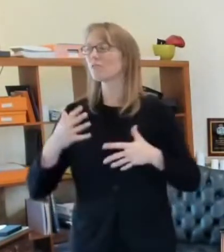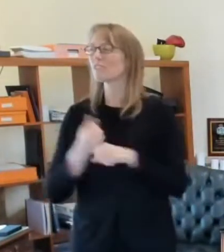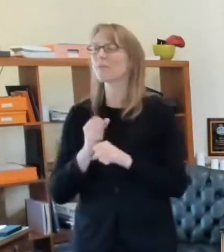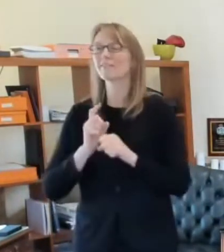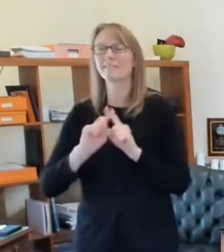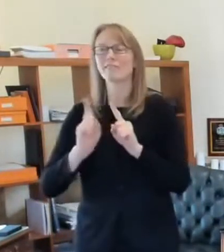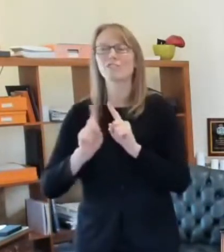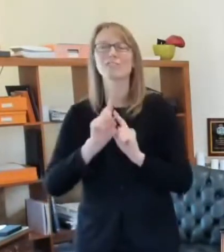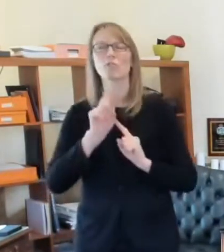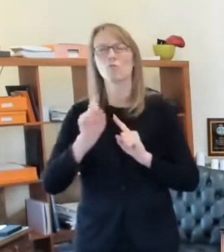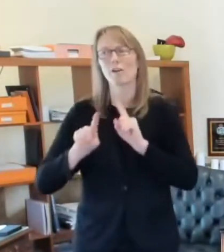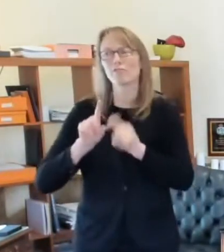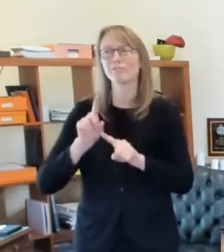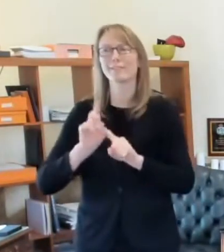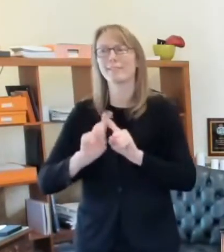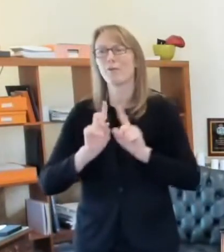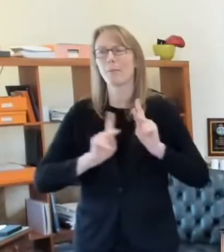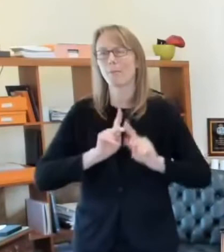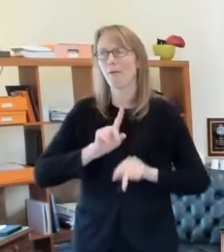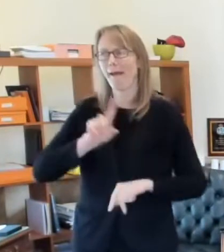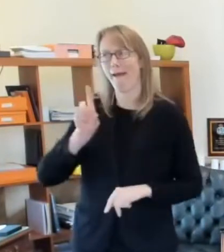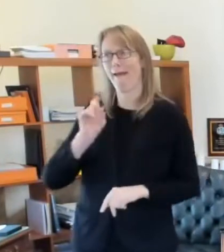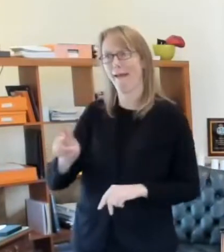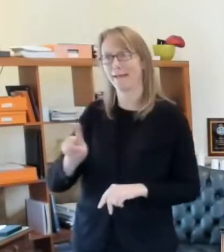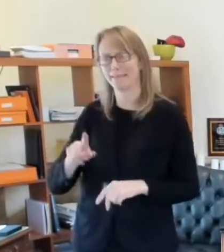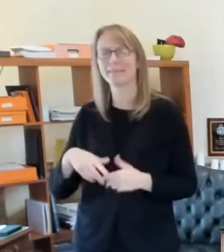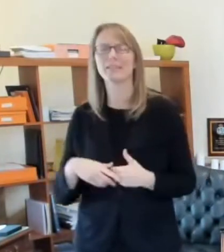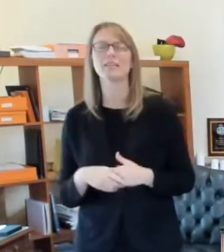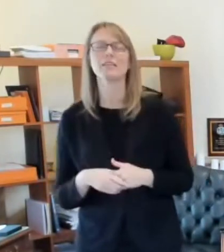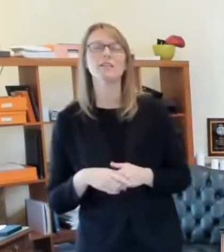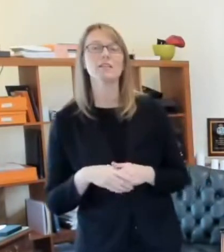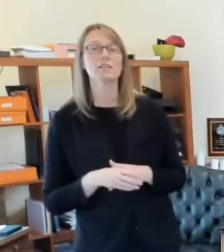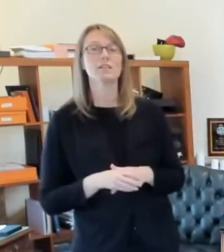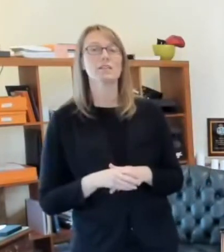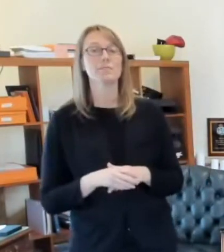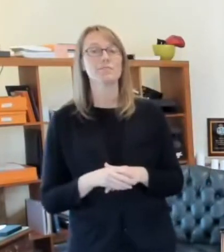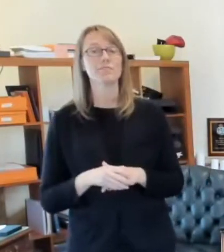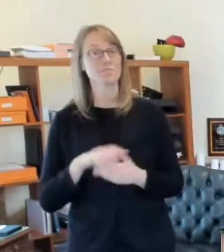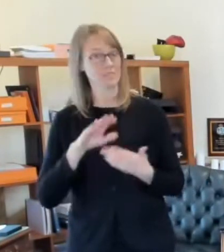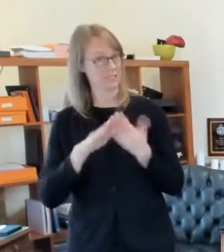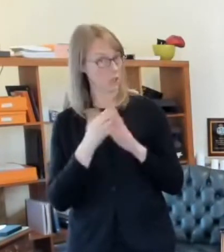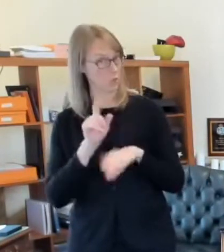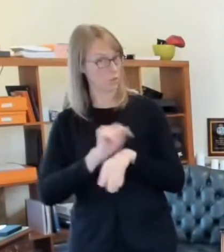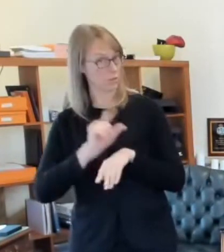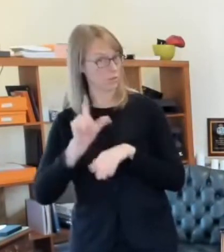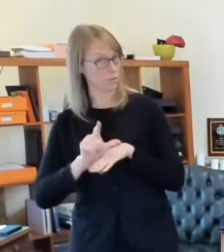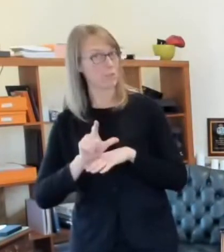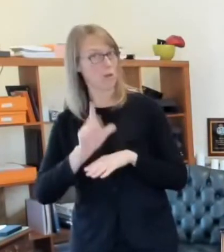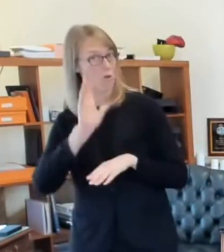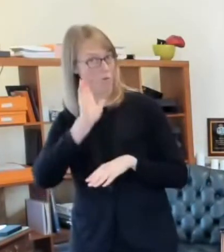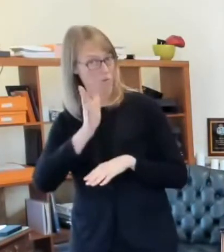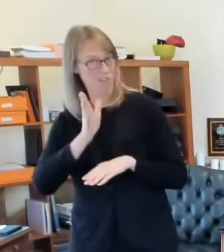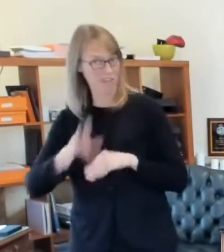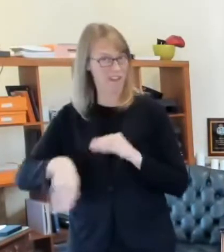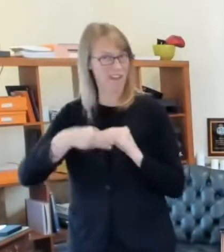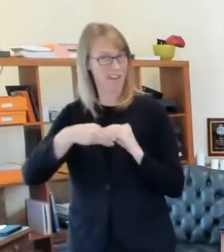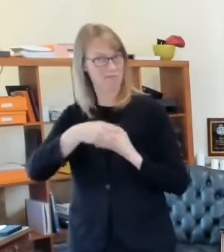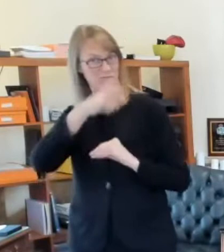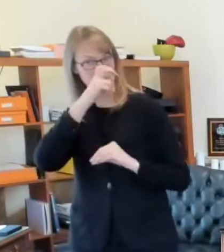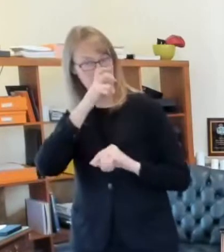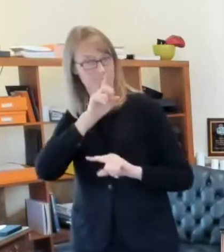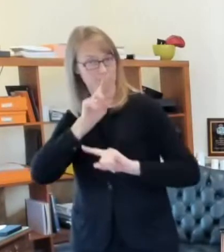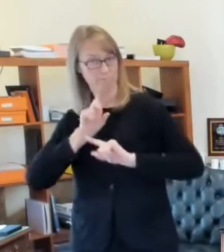additional restrictions moving forward. Mm-hmm. Is the city any closer to implementing additional restrictions, including acting on